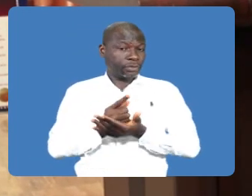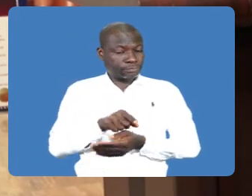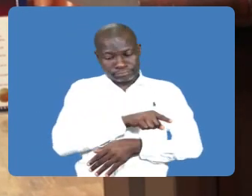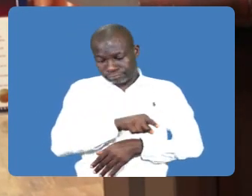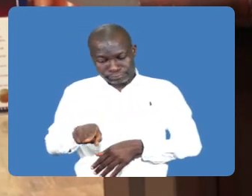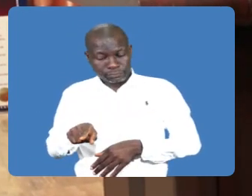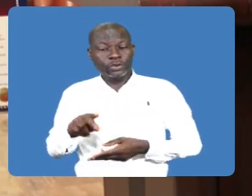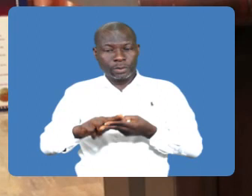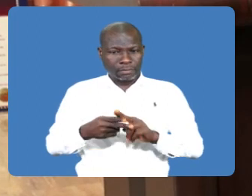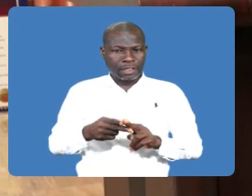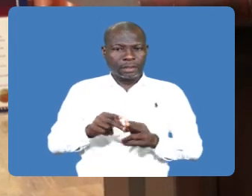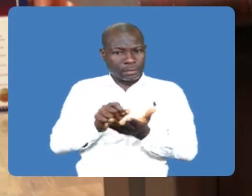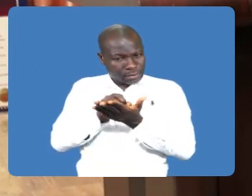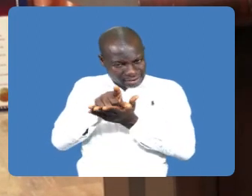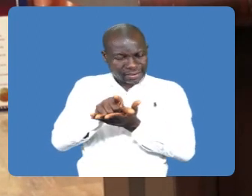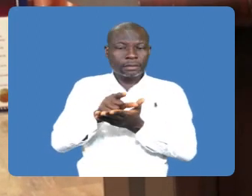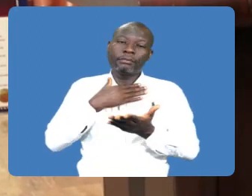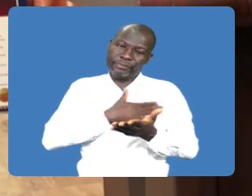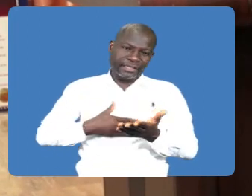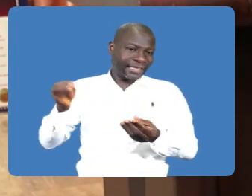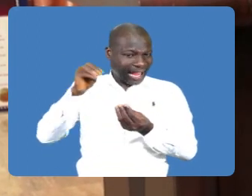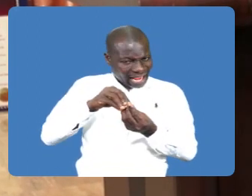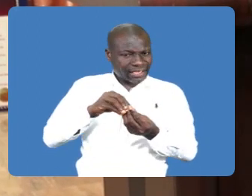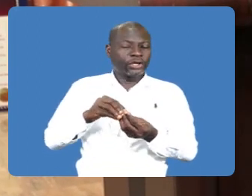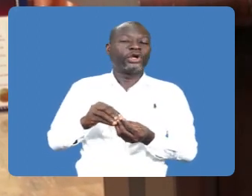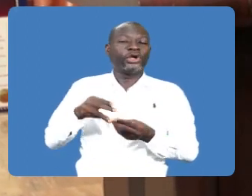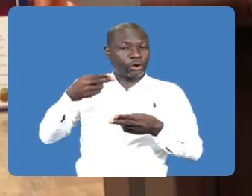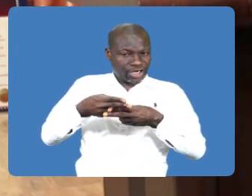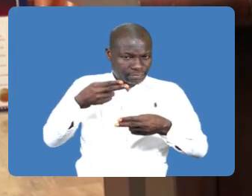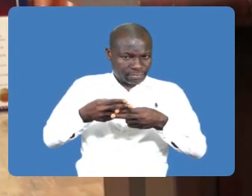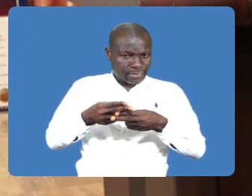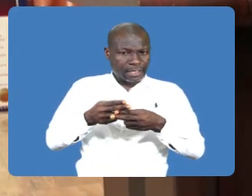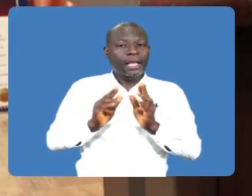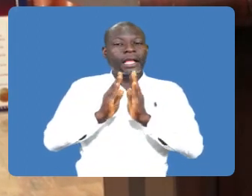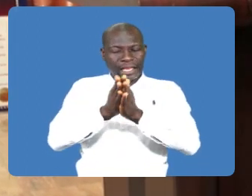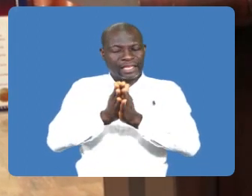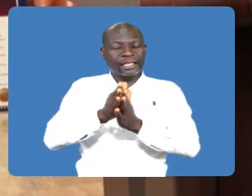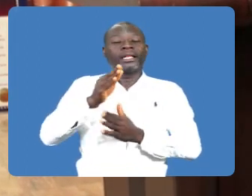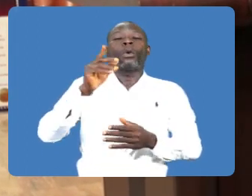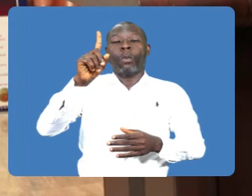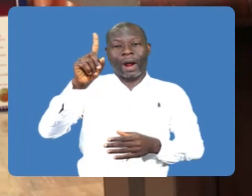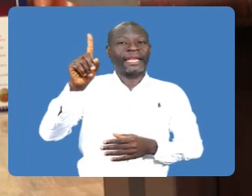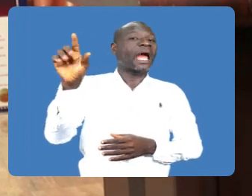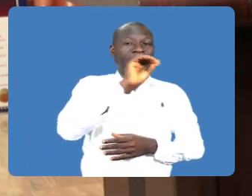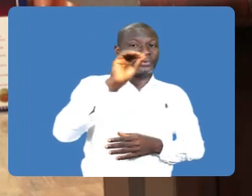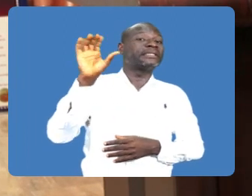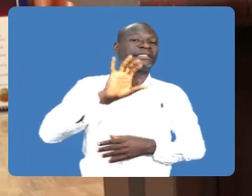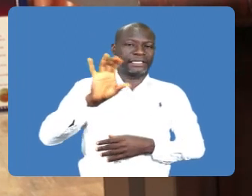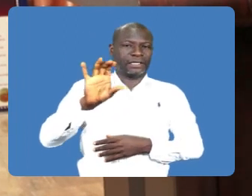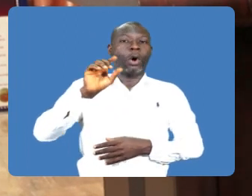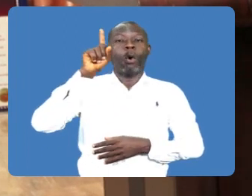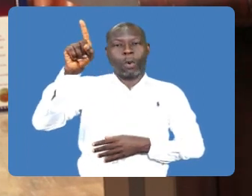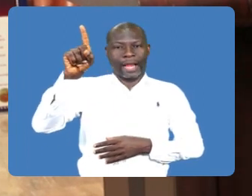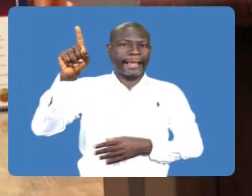better still no e ya test o test ya na odi din ahyase wa kire se uhia book no ebia ba ko eye